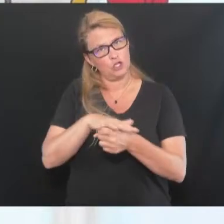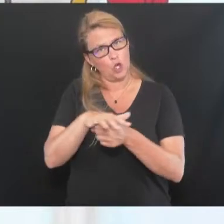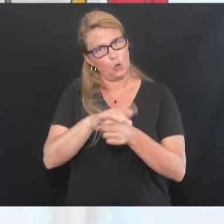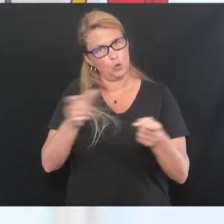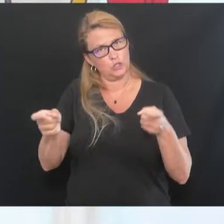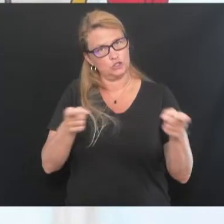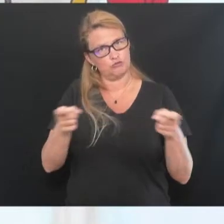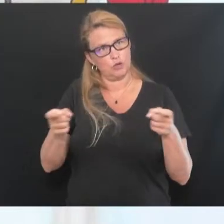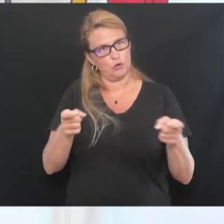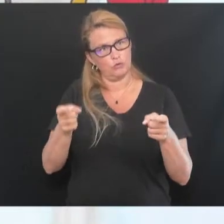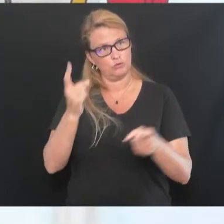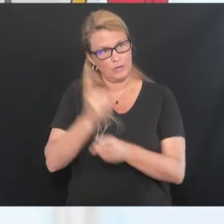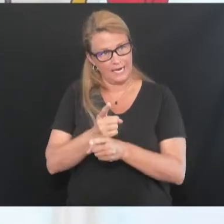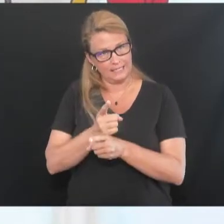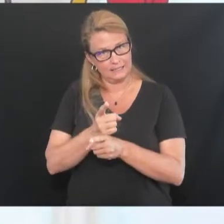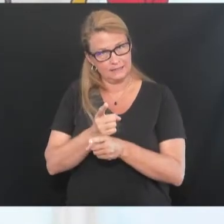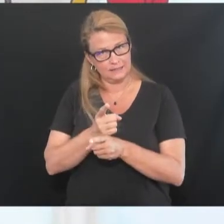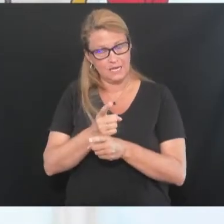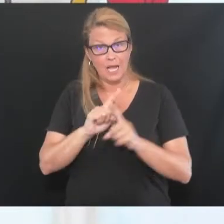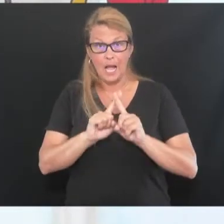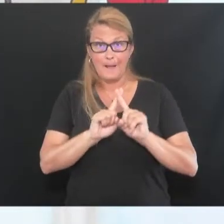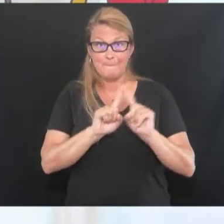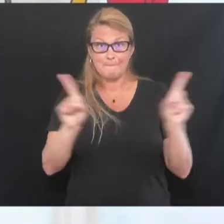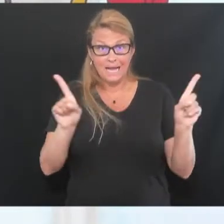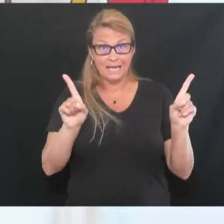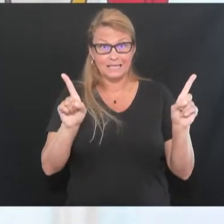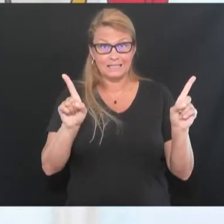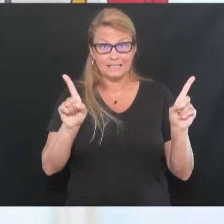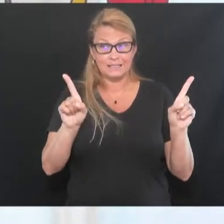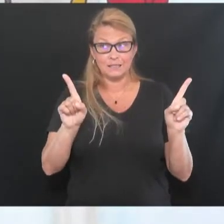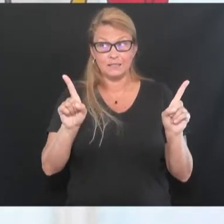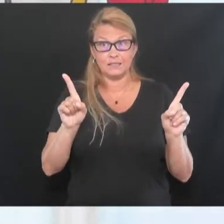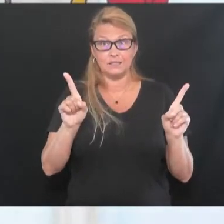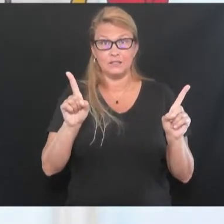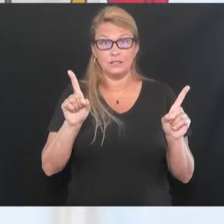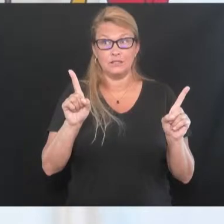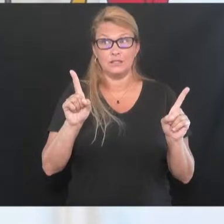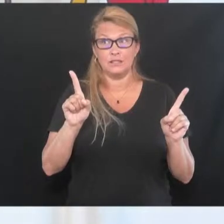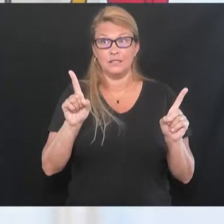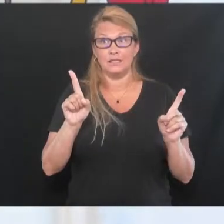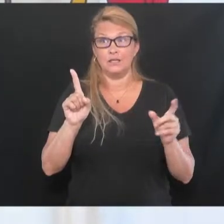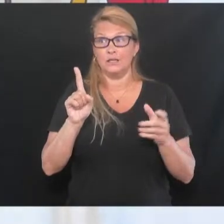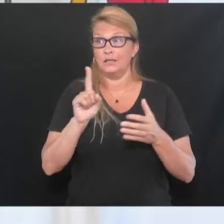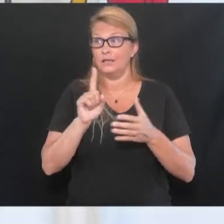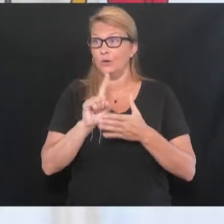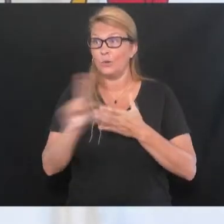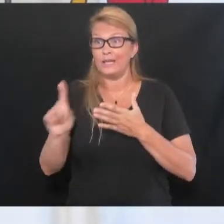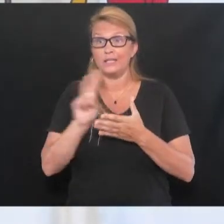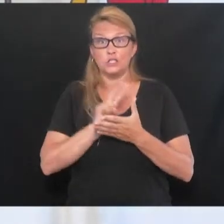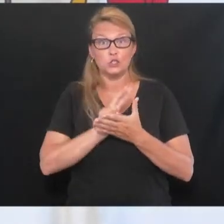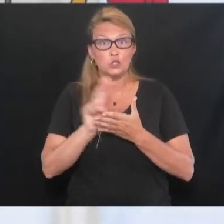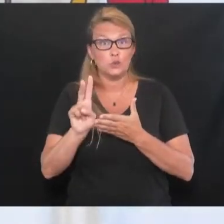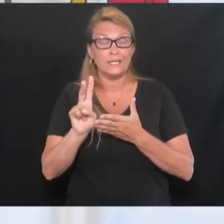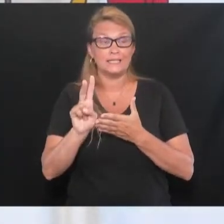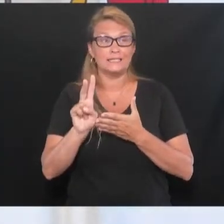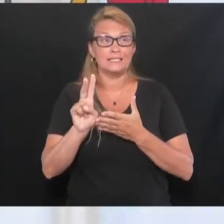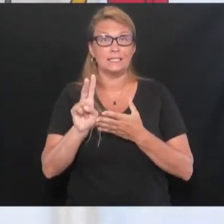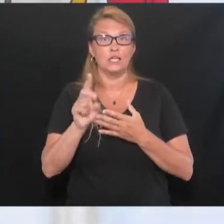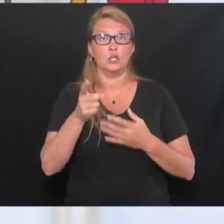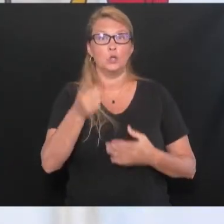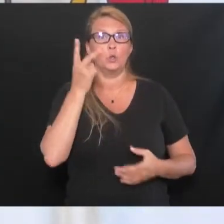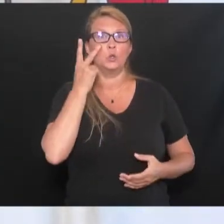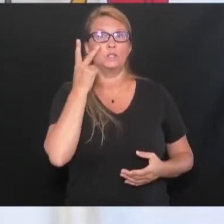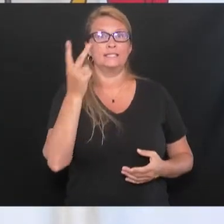not? But then if you walk in a week from Thursday or a week from Friday and you